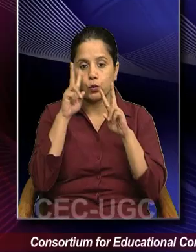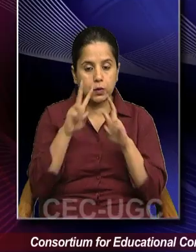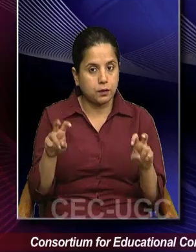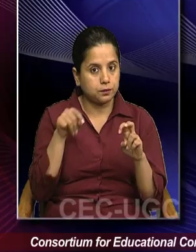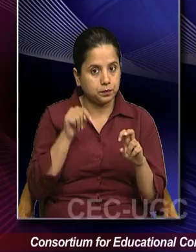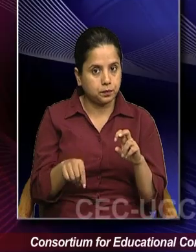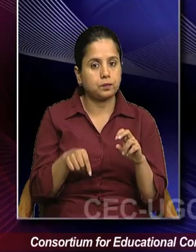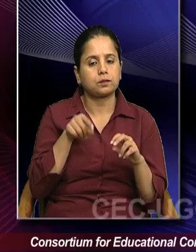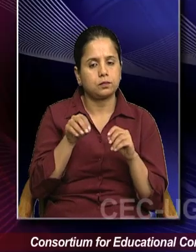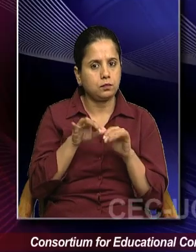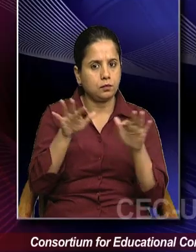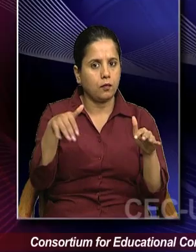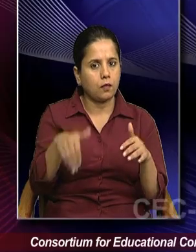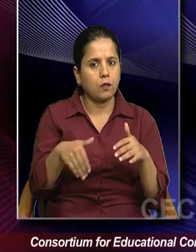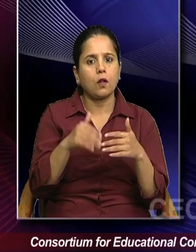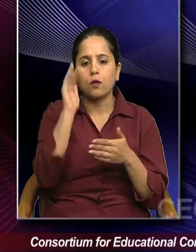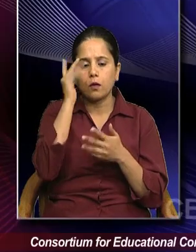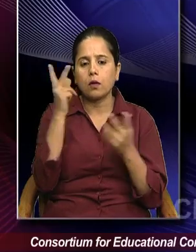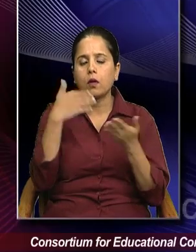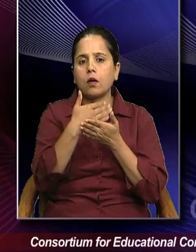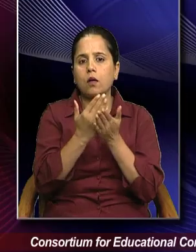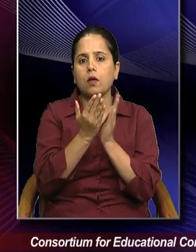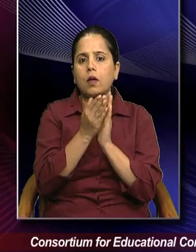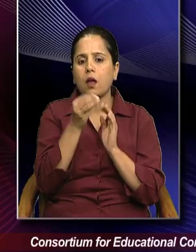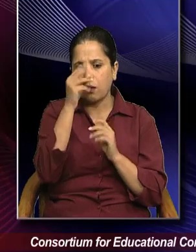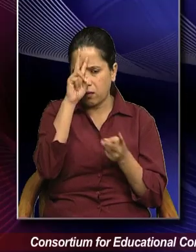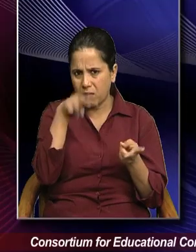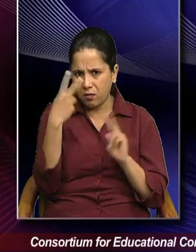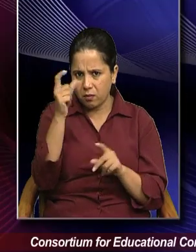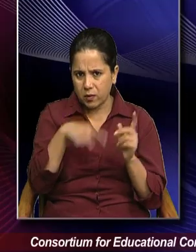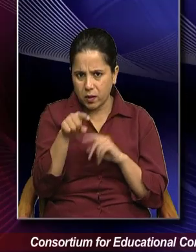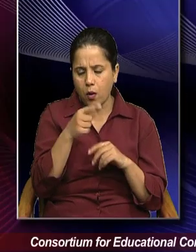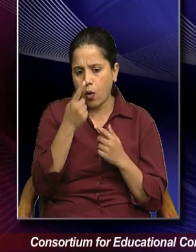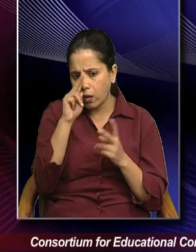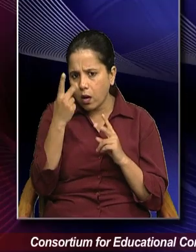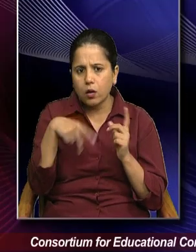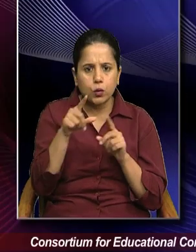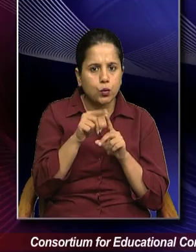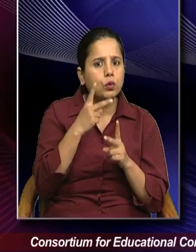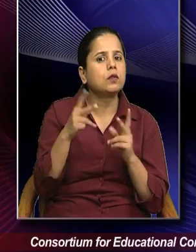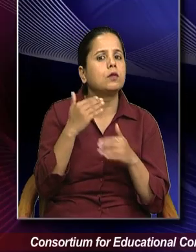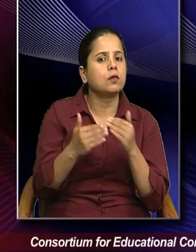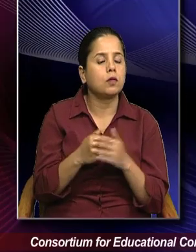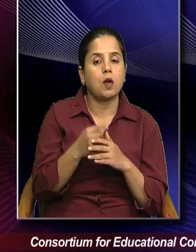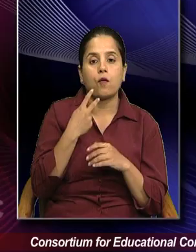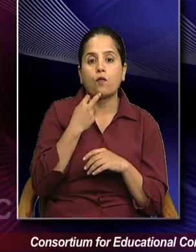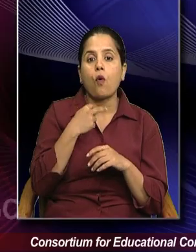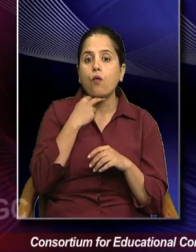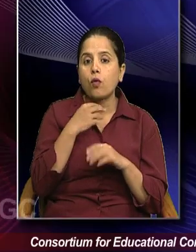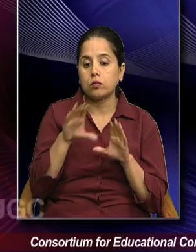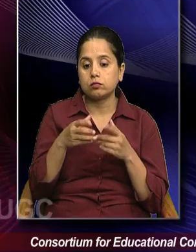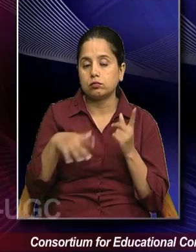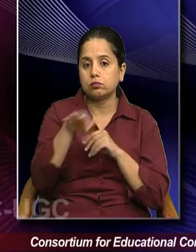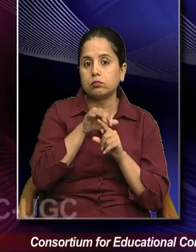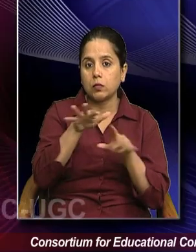to dismantle a common misconception or myth. Voice of affected groups,